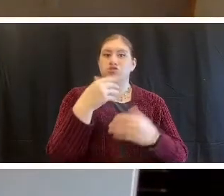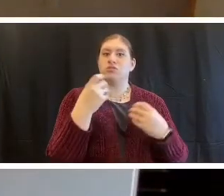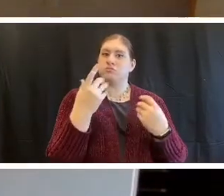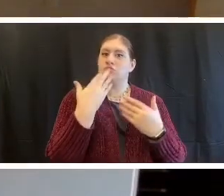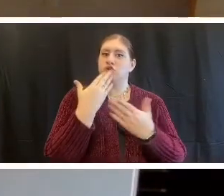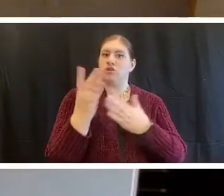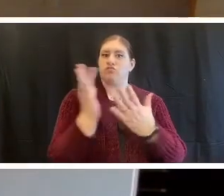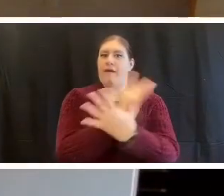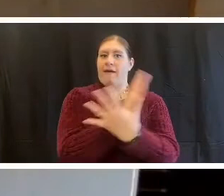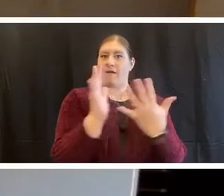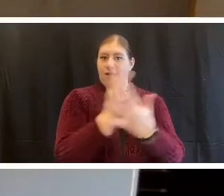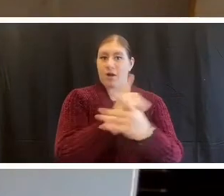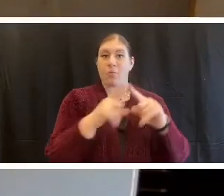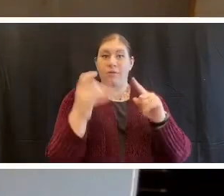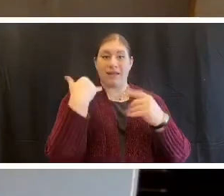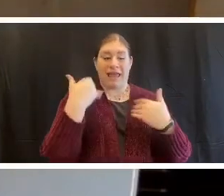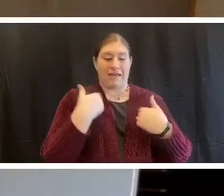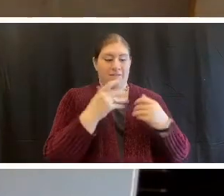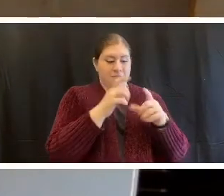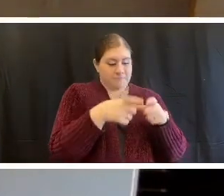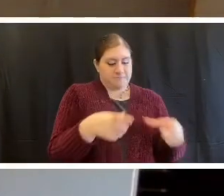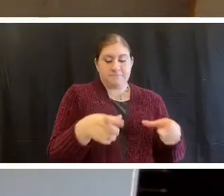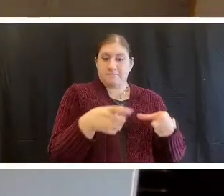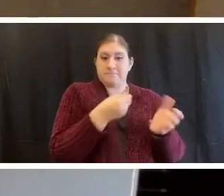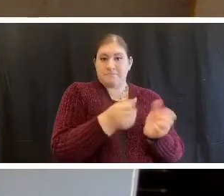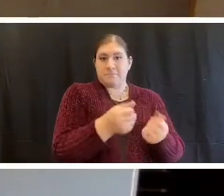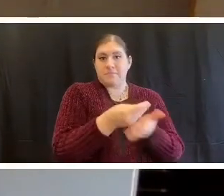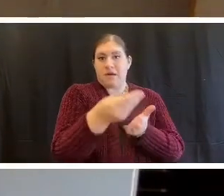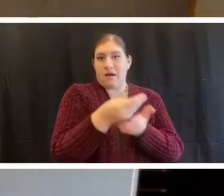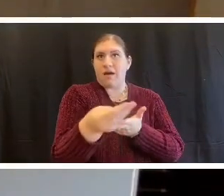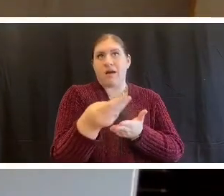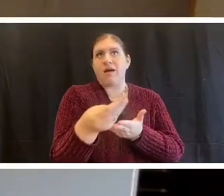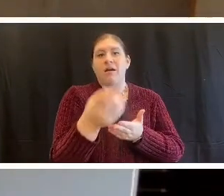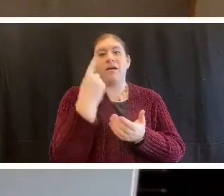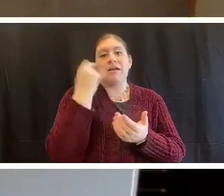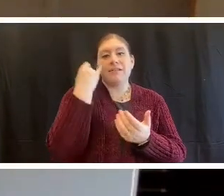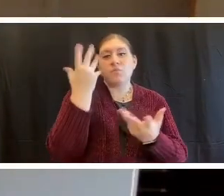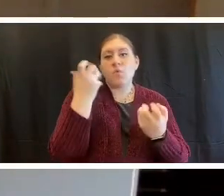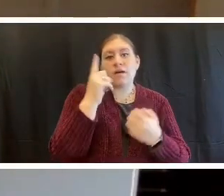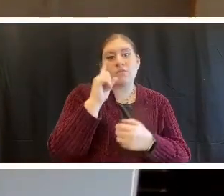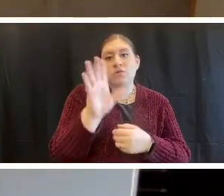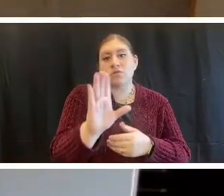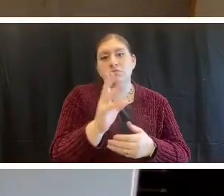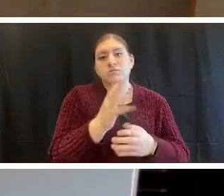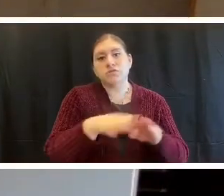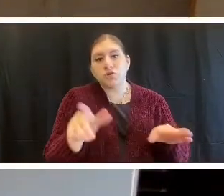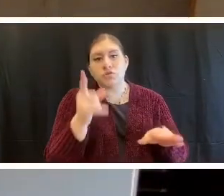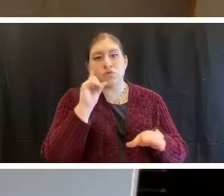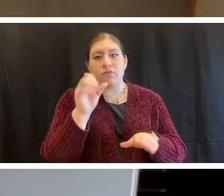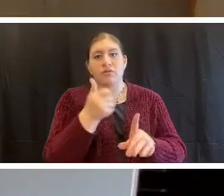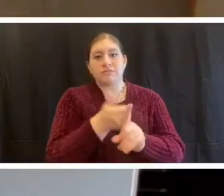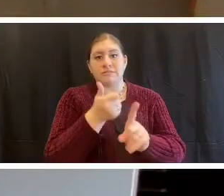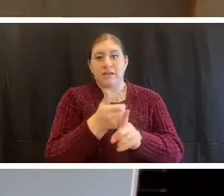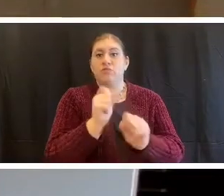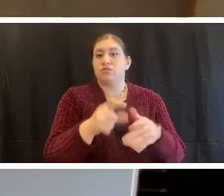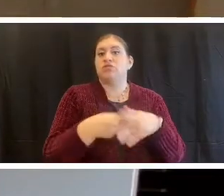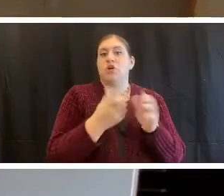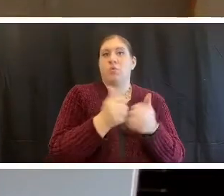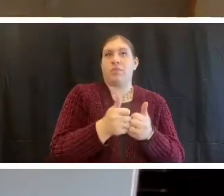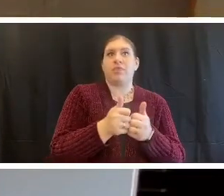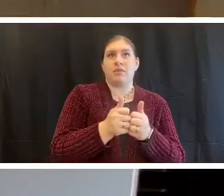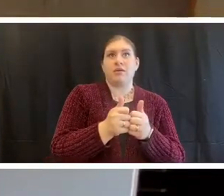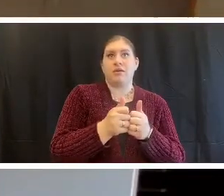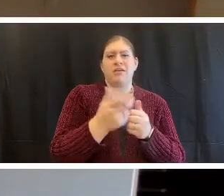range. But they have little sets. You're just trying to get this for your children or for yourself. You can start with a